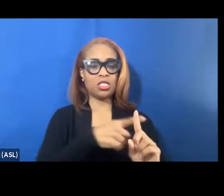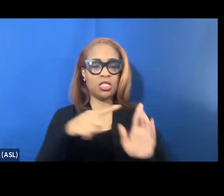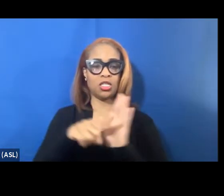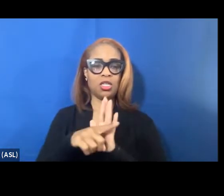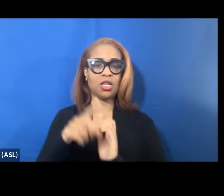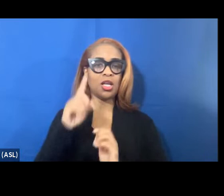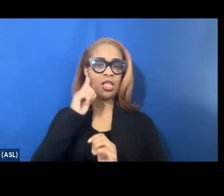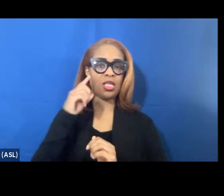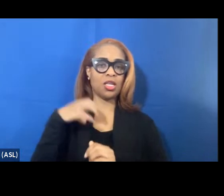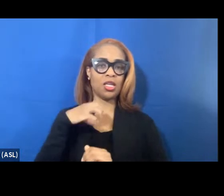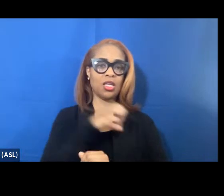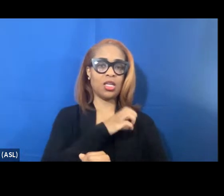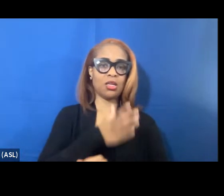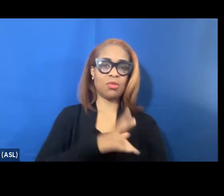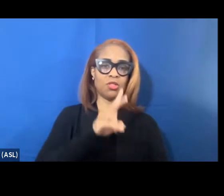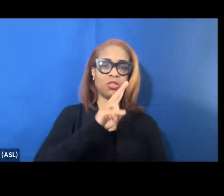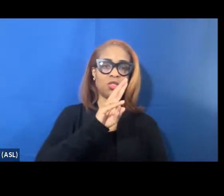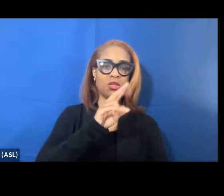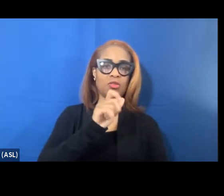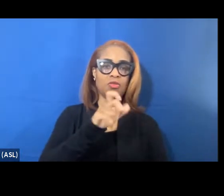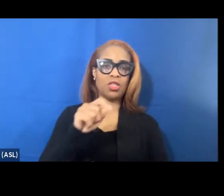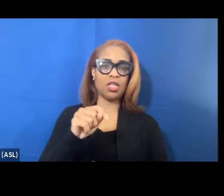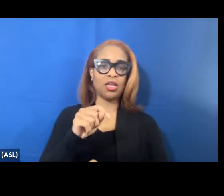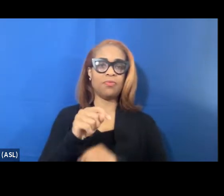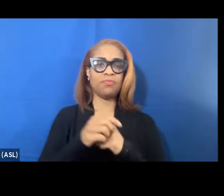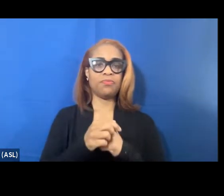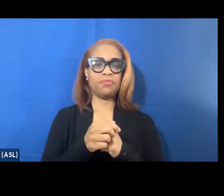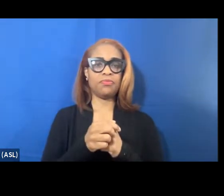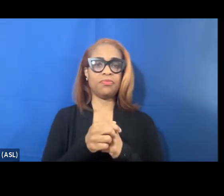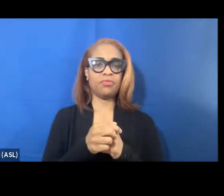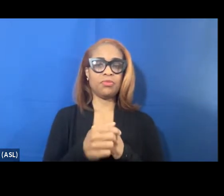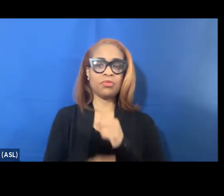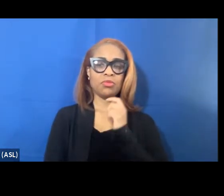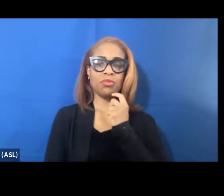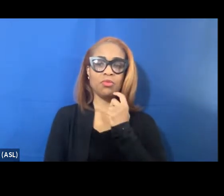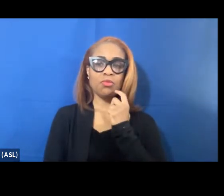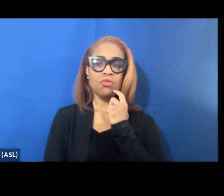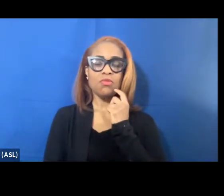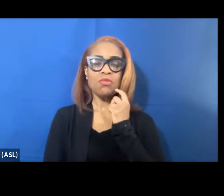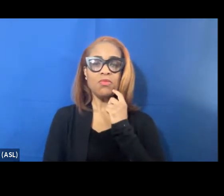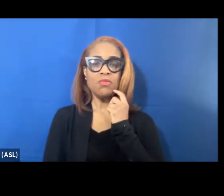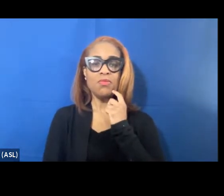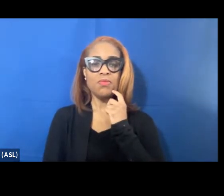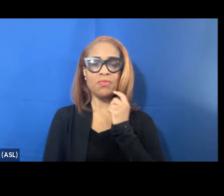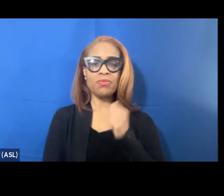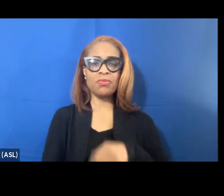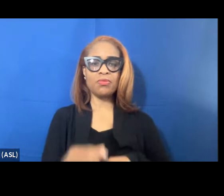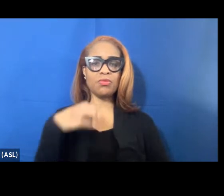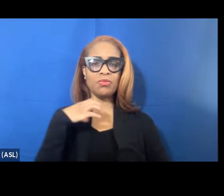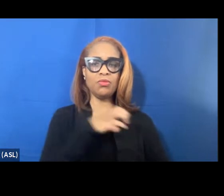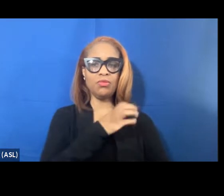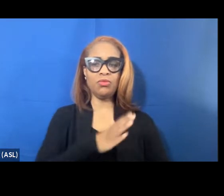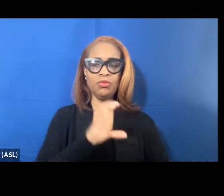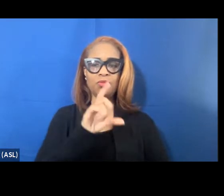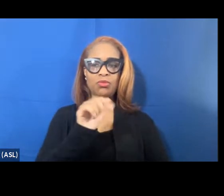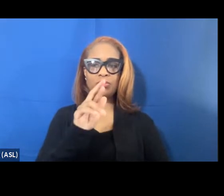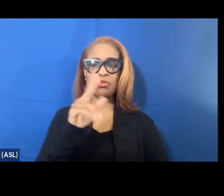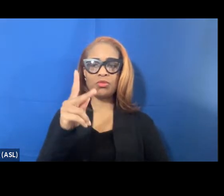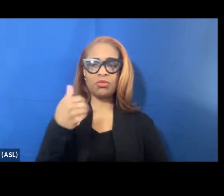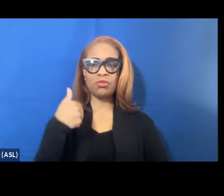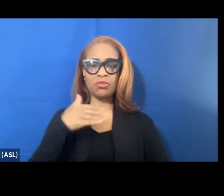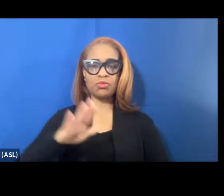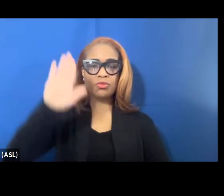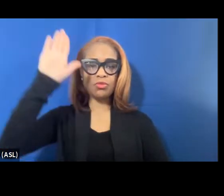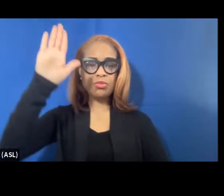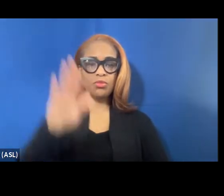commissioner vallette's turn to instruct the line jar commissioner vallette commissioner clark has his hand raised let's hear from him